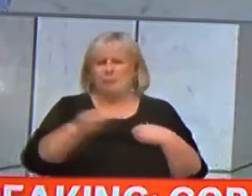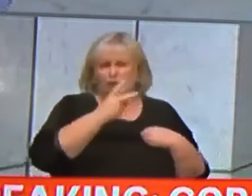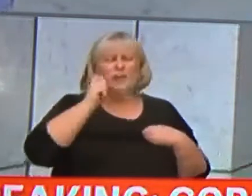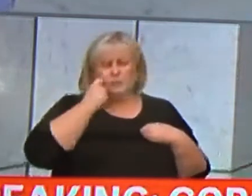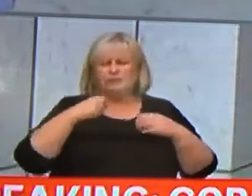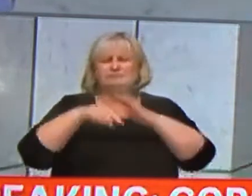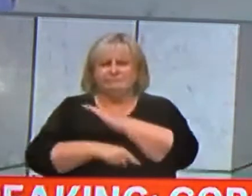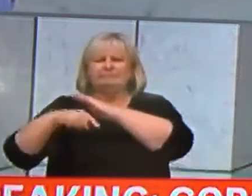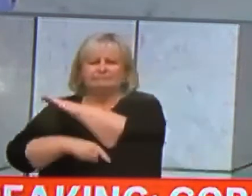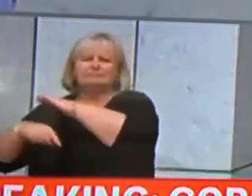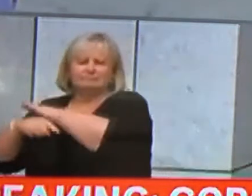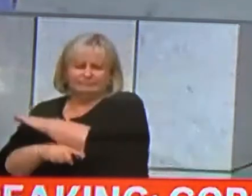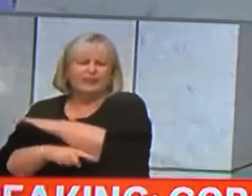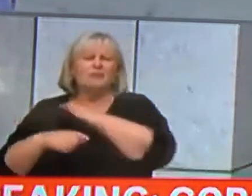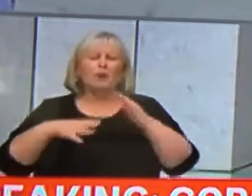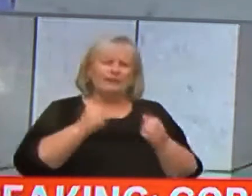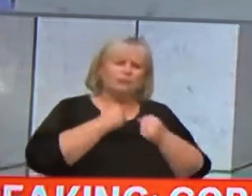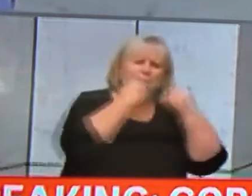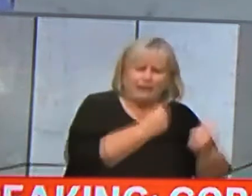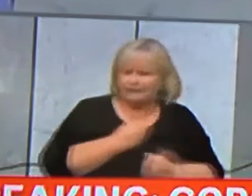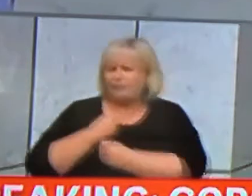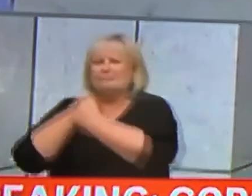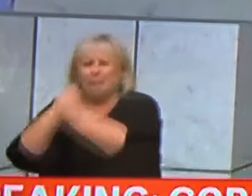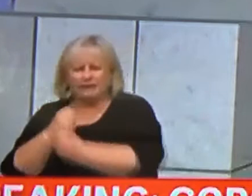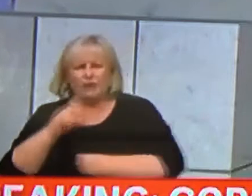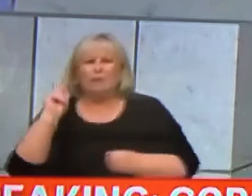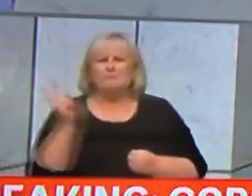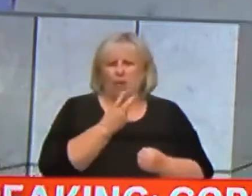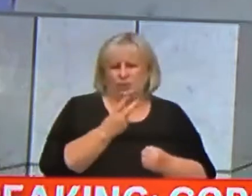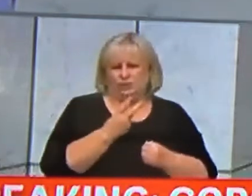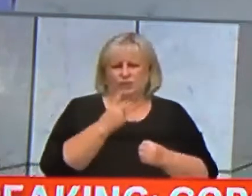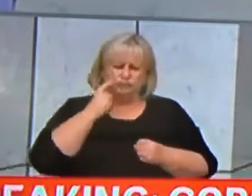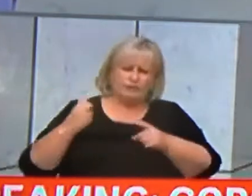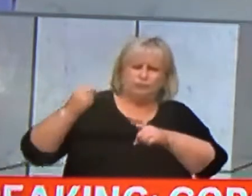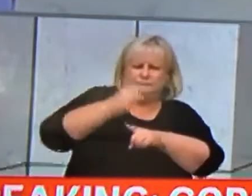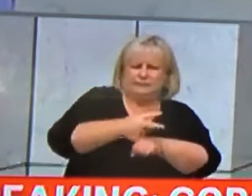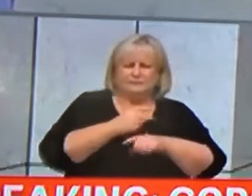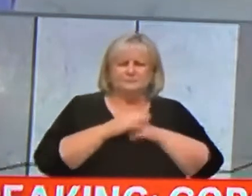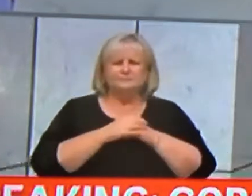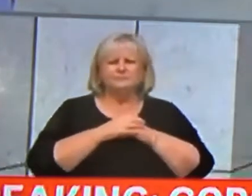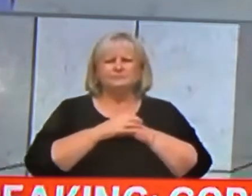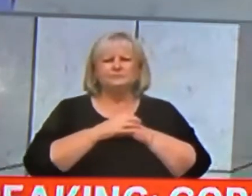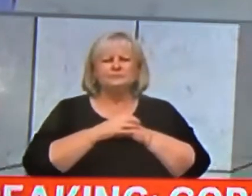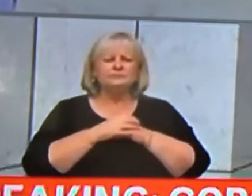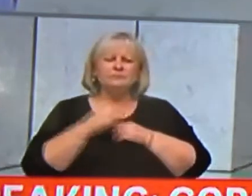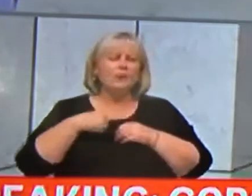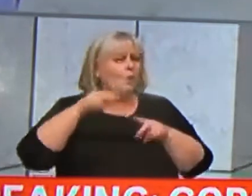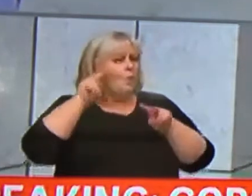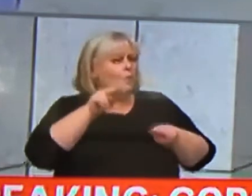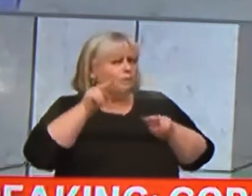on battling both of these enemies to Australia's way of life. I'm watching